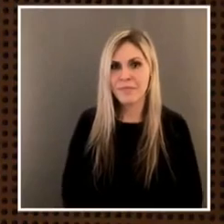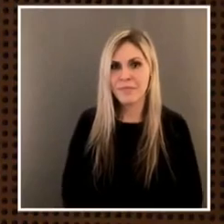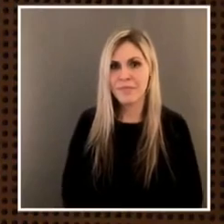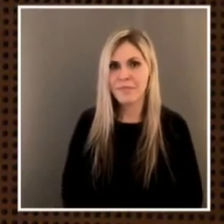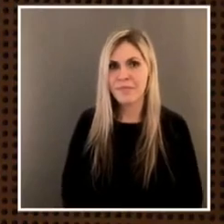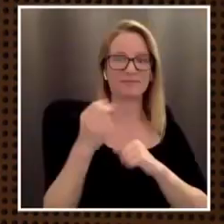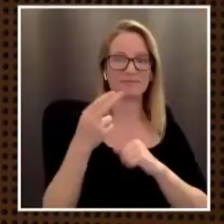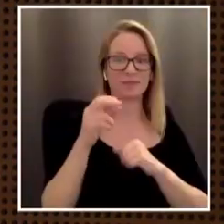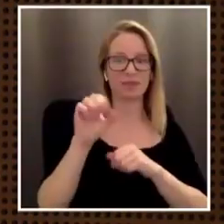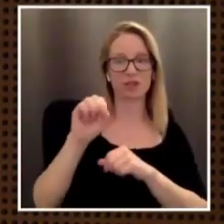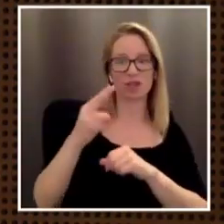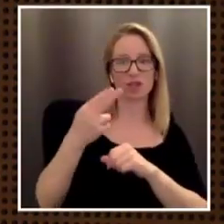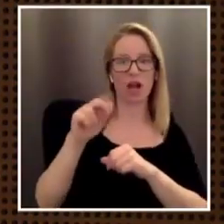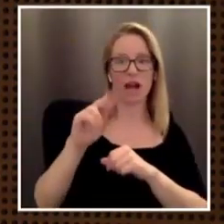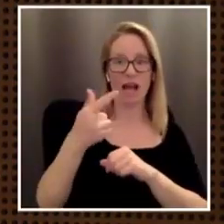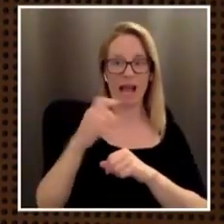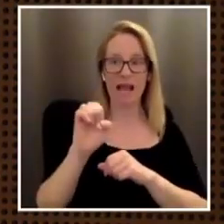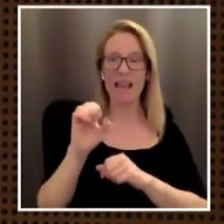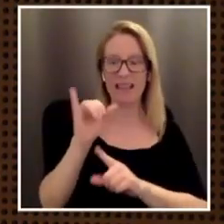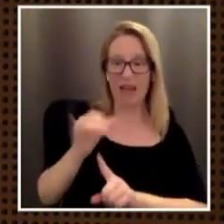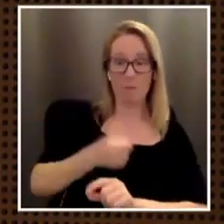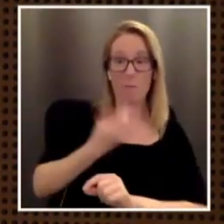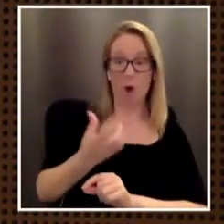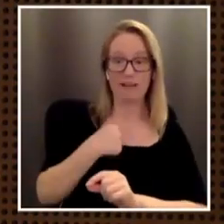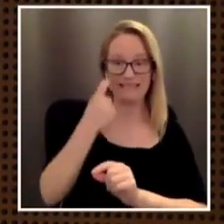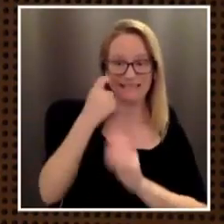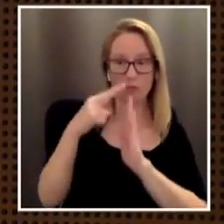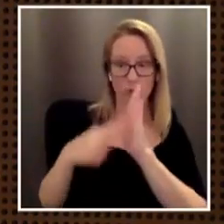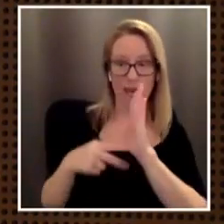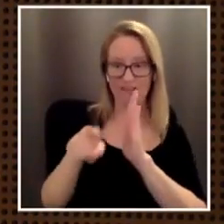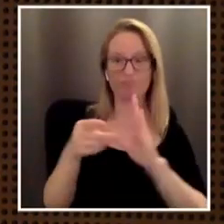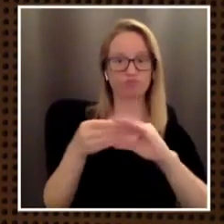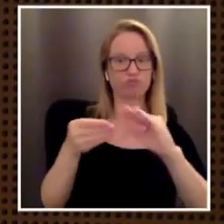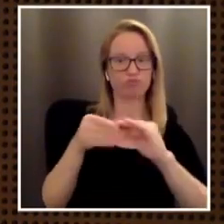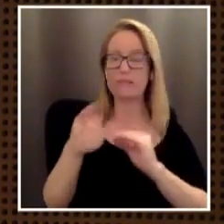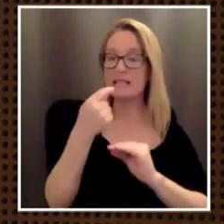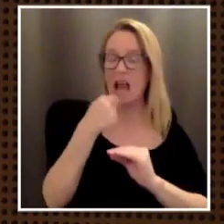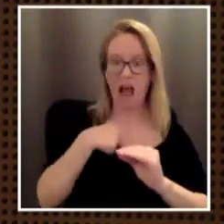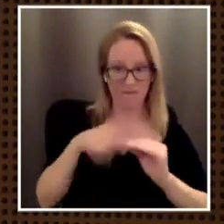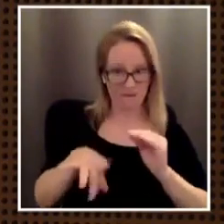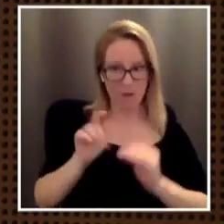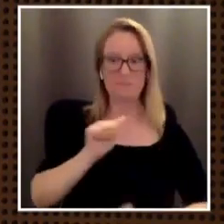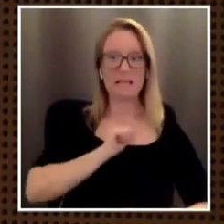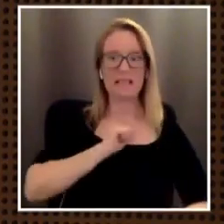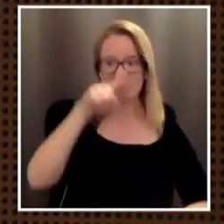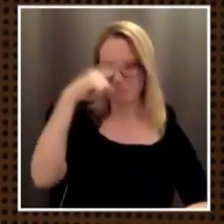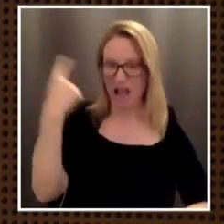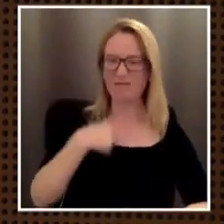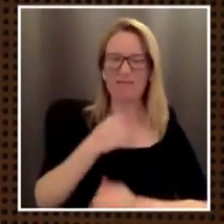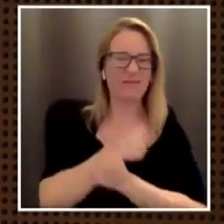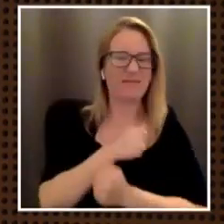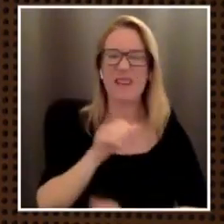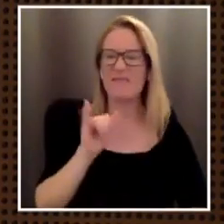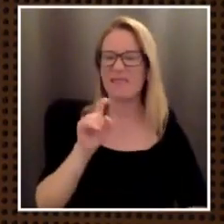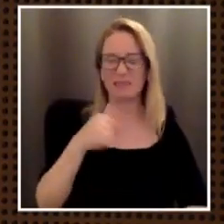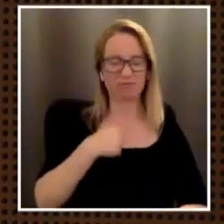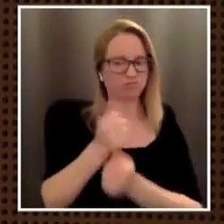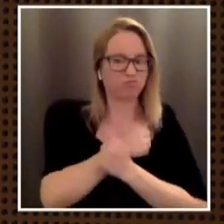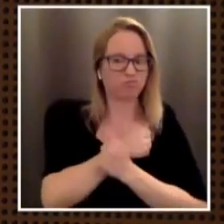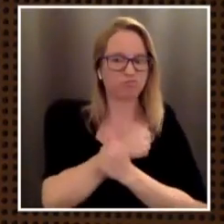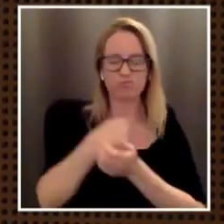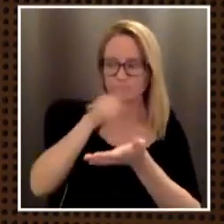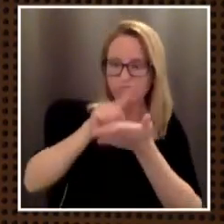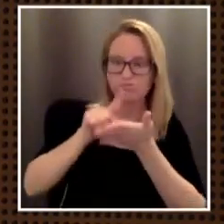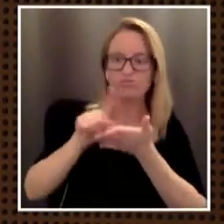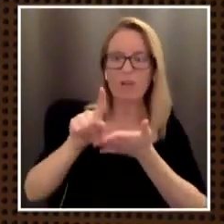Shangay said it in the poem I did, I found my being colored and love it. I fell